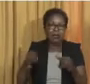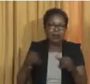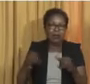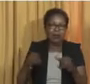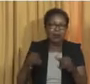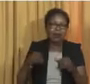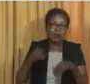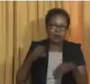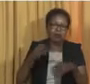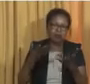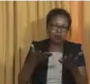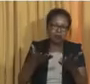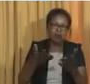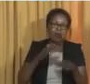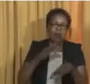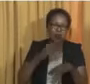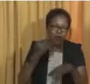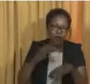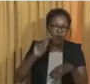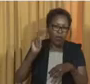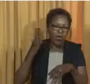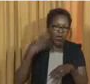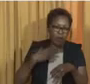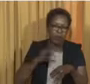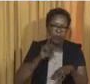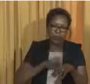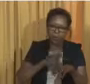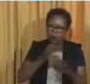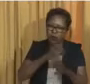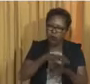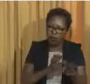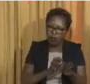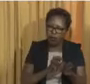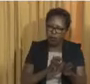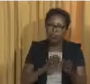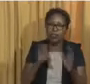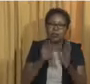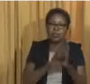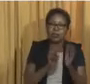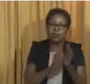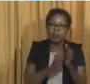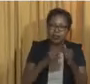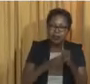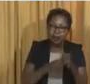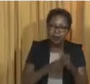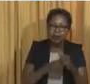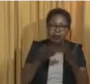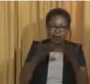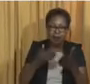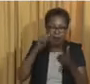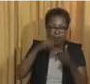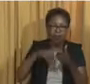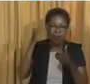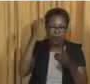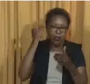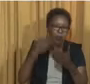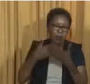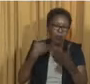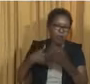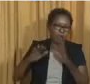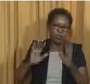Kenyan people during the drafting of the Chapter 16. While this court has in the past celebrated